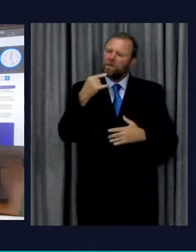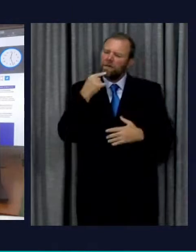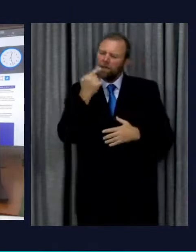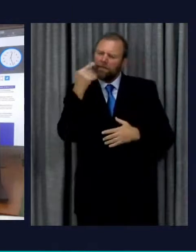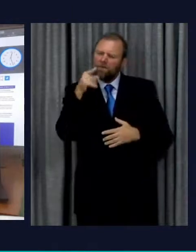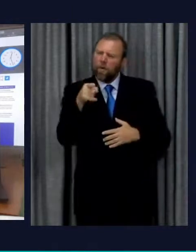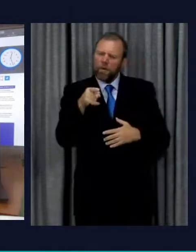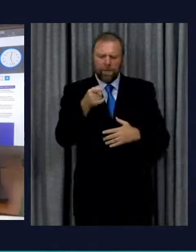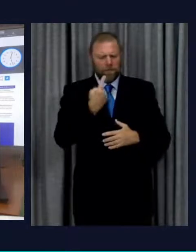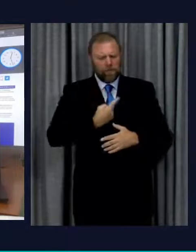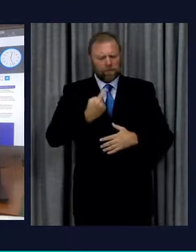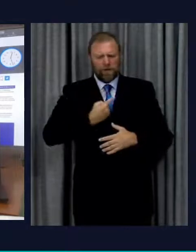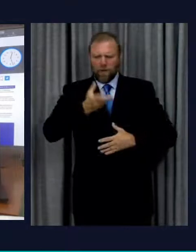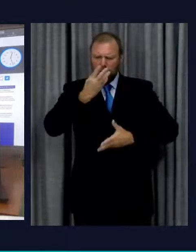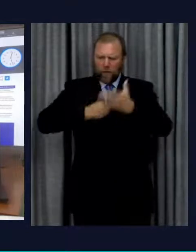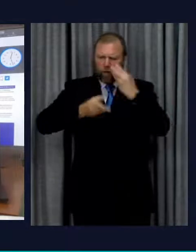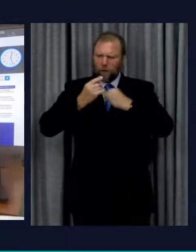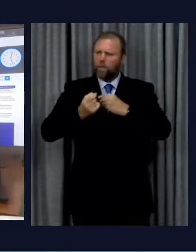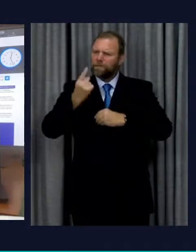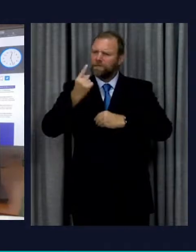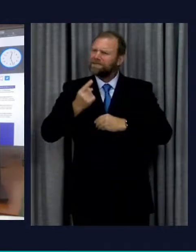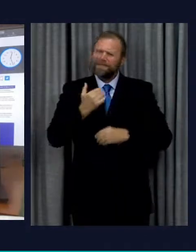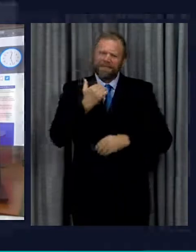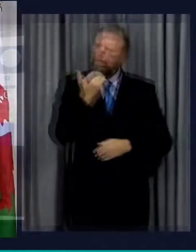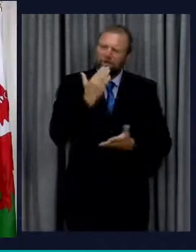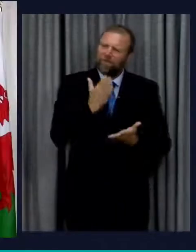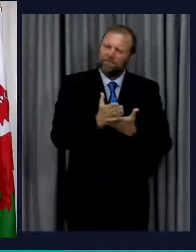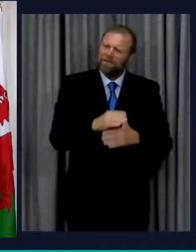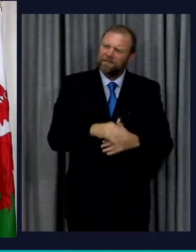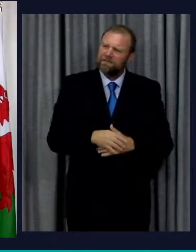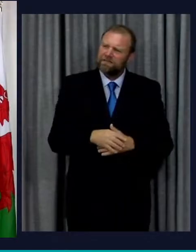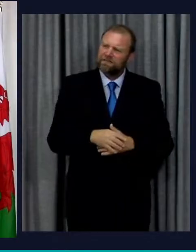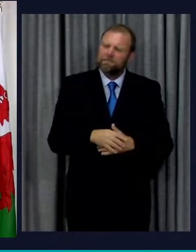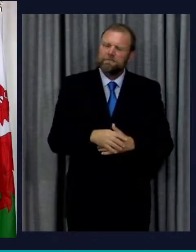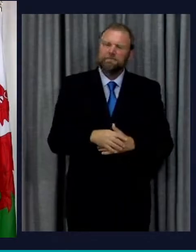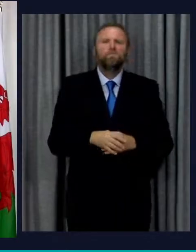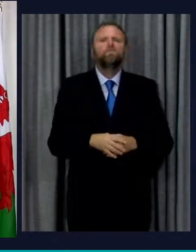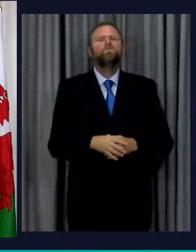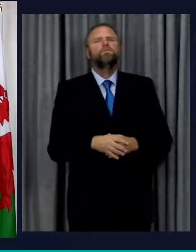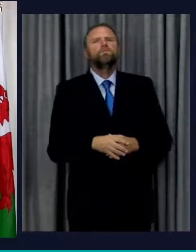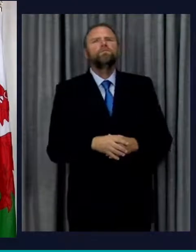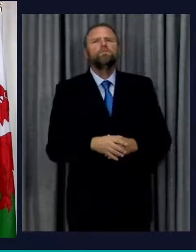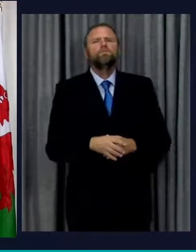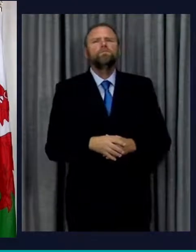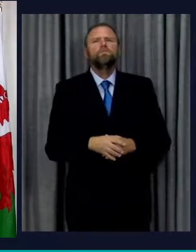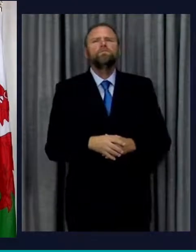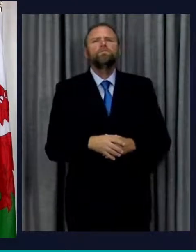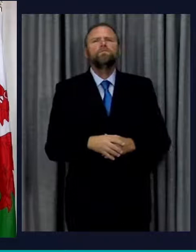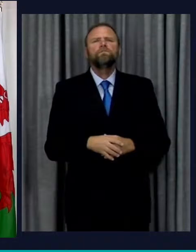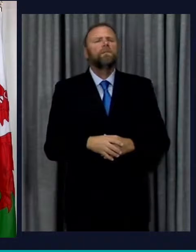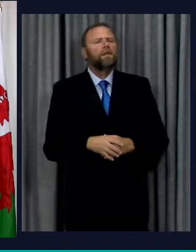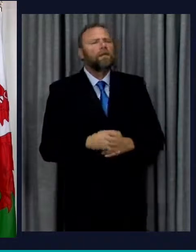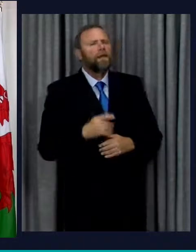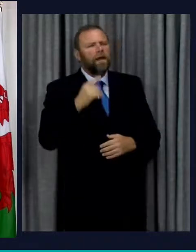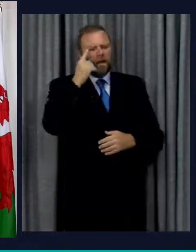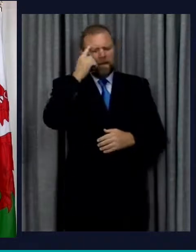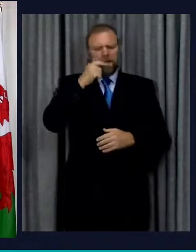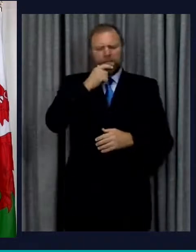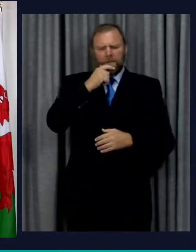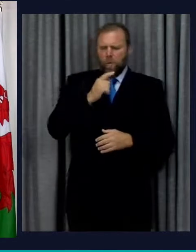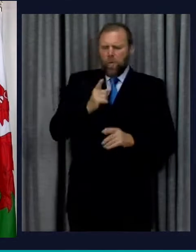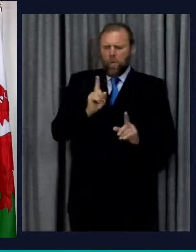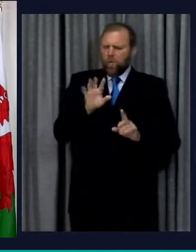learning opportunities. That wouldn't be enough, would it? Well, I think it's about what choice would I make that would make someone give up